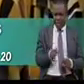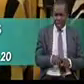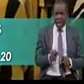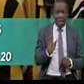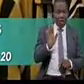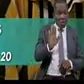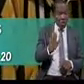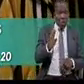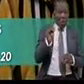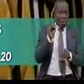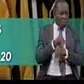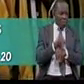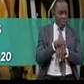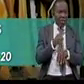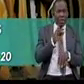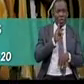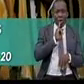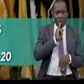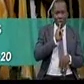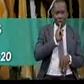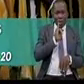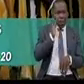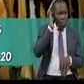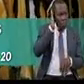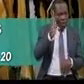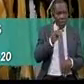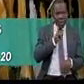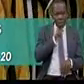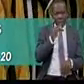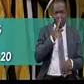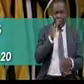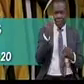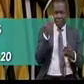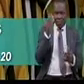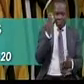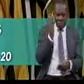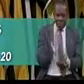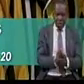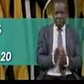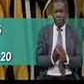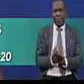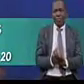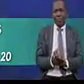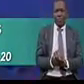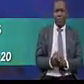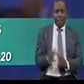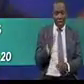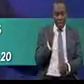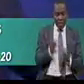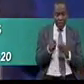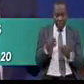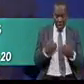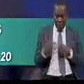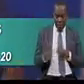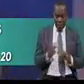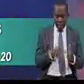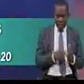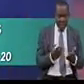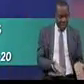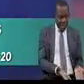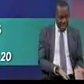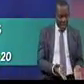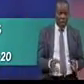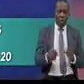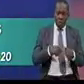limited. Yeah. You've done it here. Go and do it in the next city. You've done that. Go and do it in the next